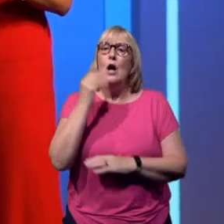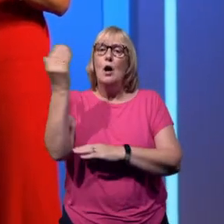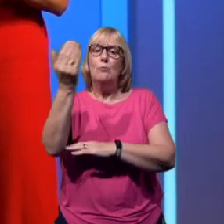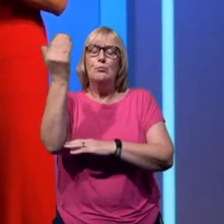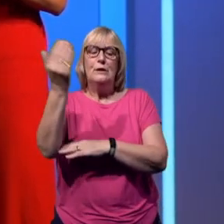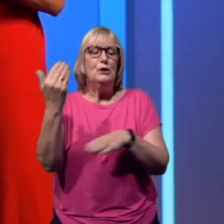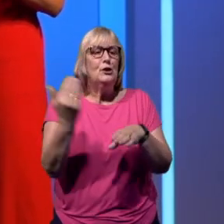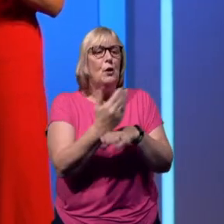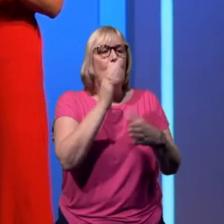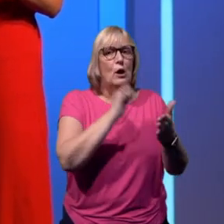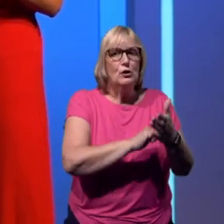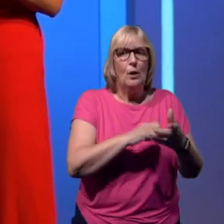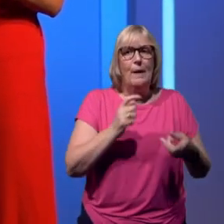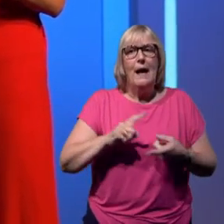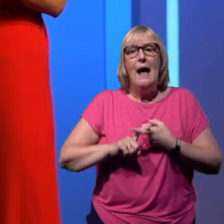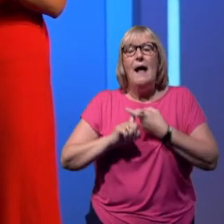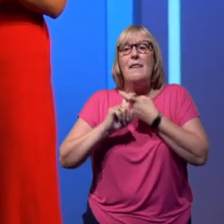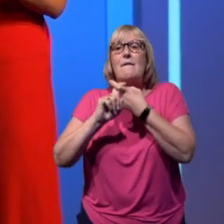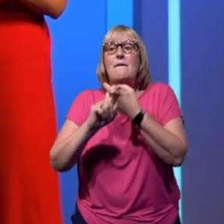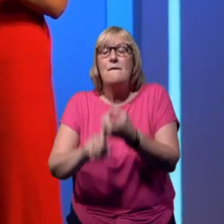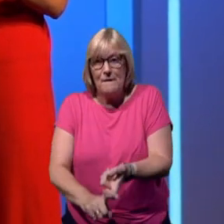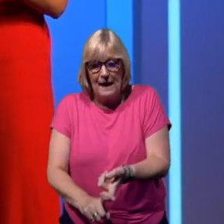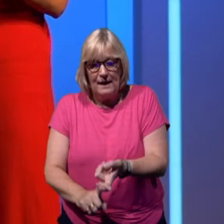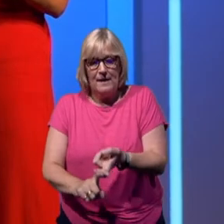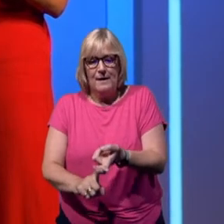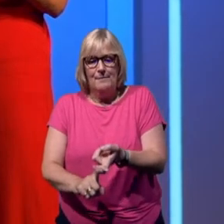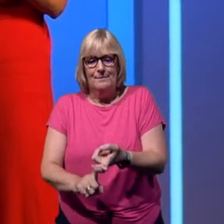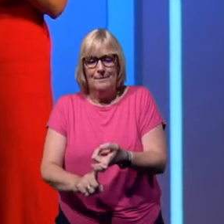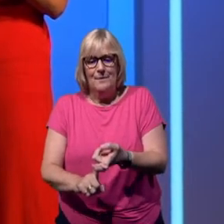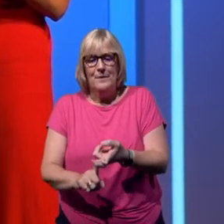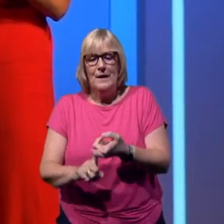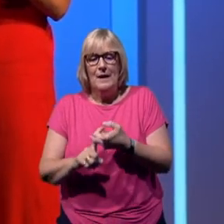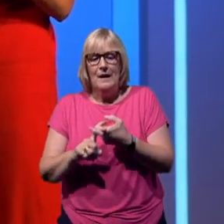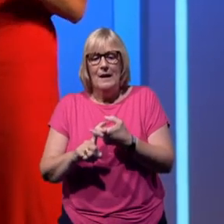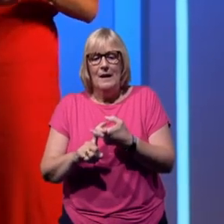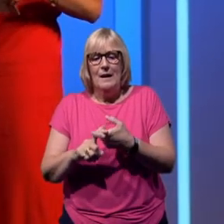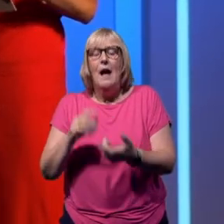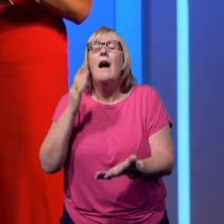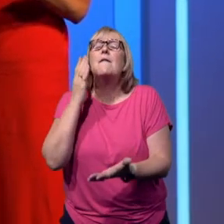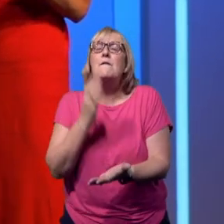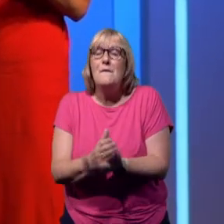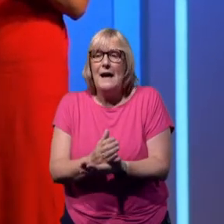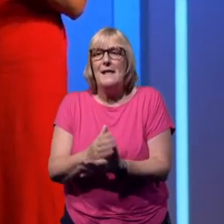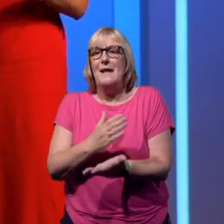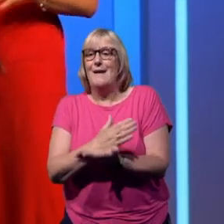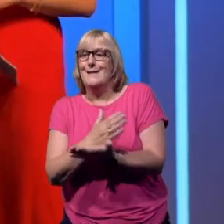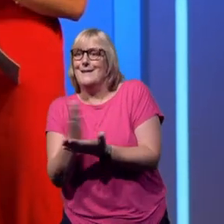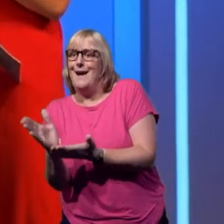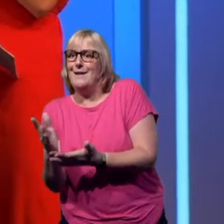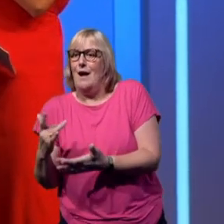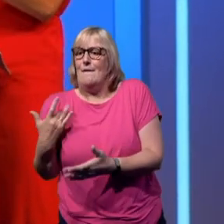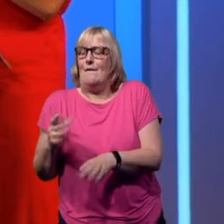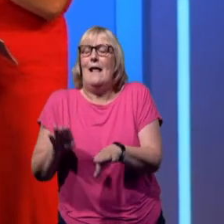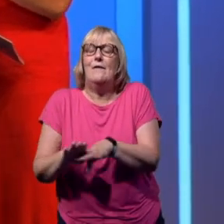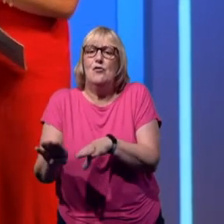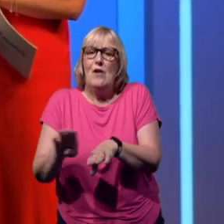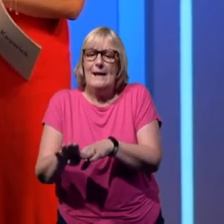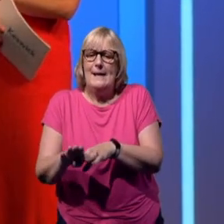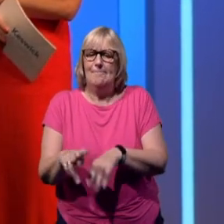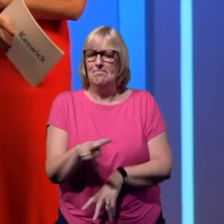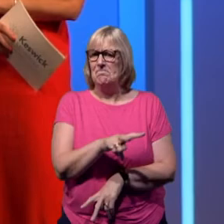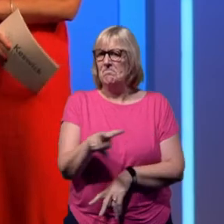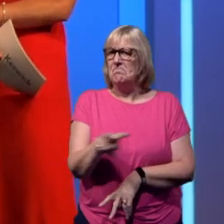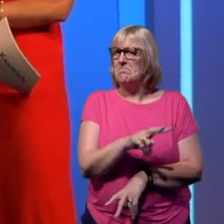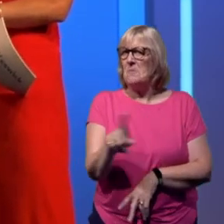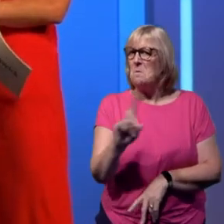and the other one is the faith in the second half of faith in the second half of life training. Can you tell us a little bit about them and